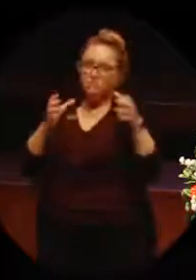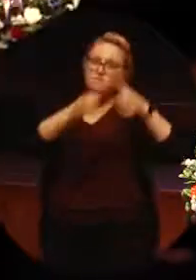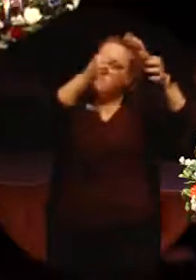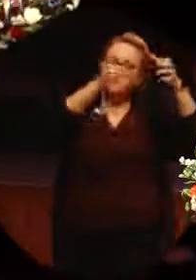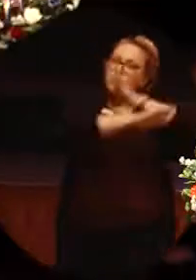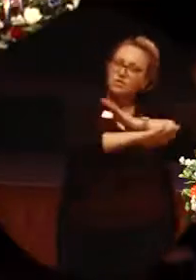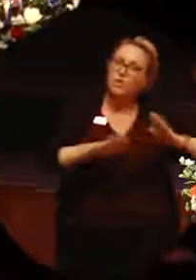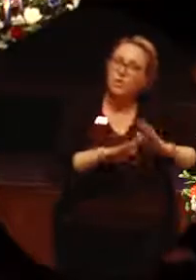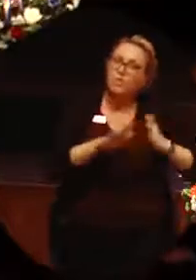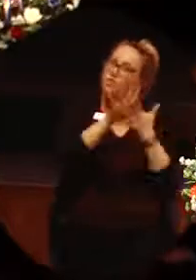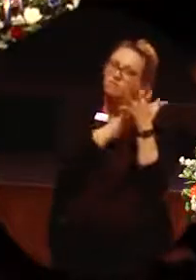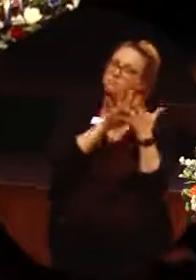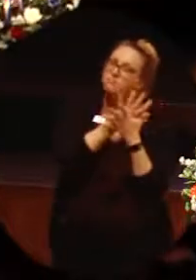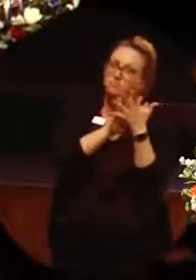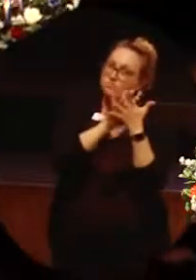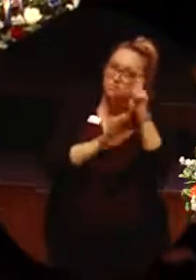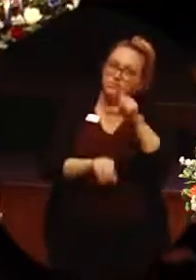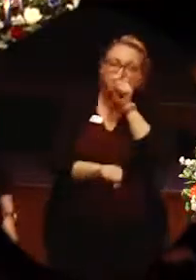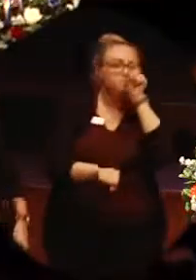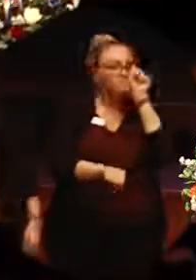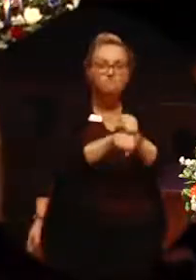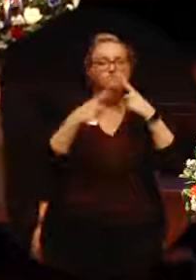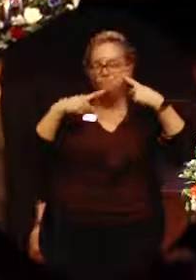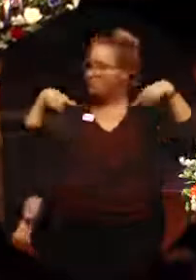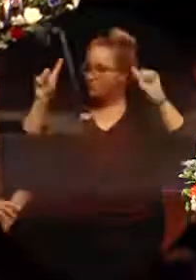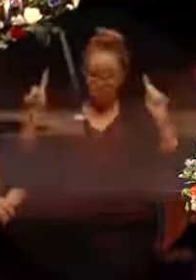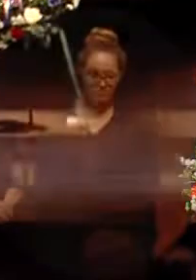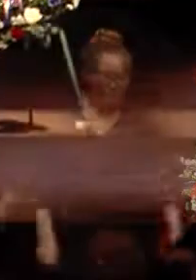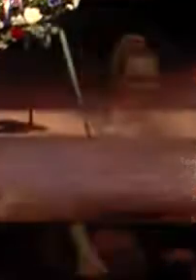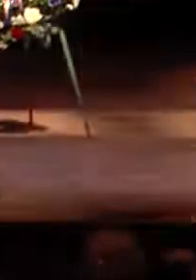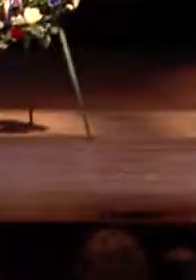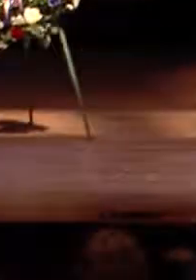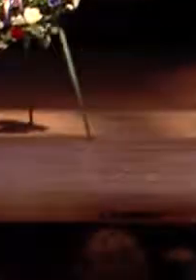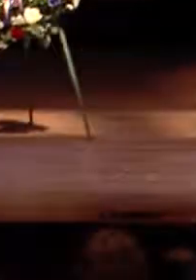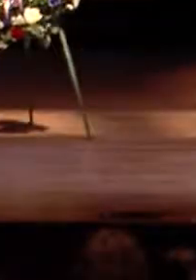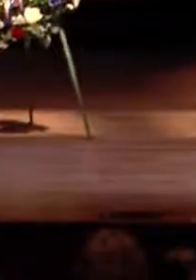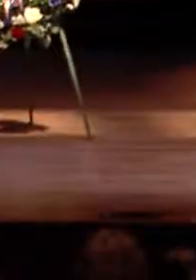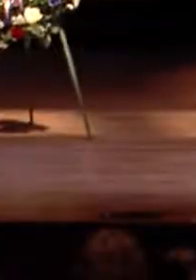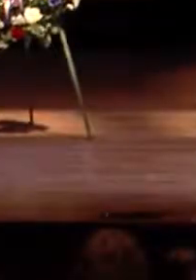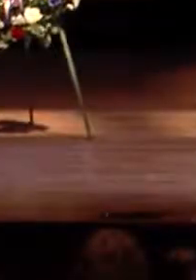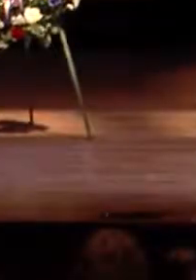say, no more smoke and mirrors. We want the truth.